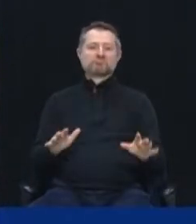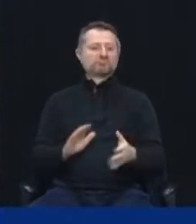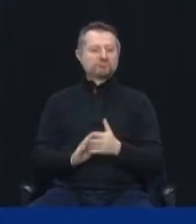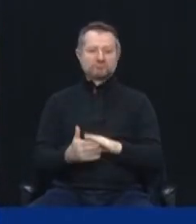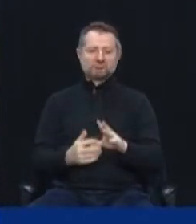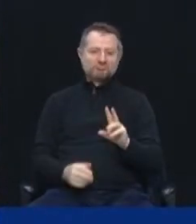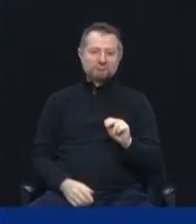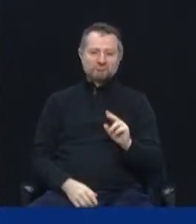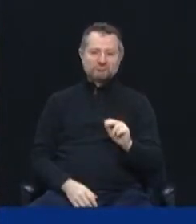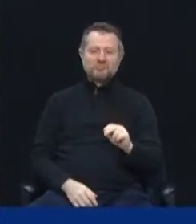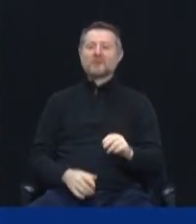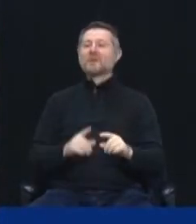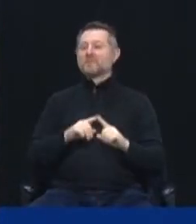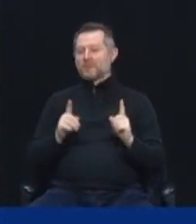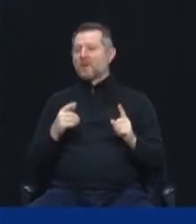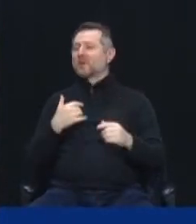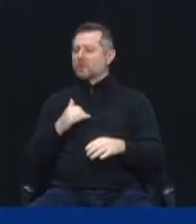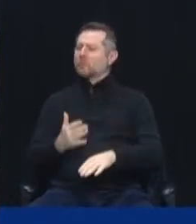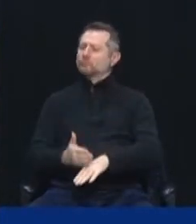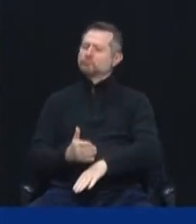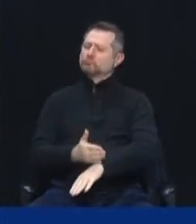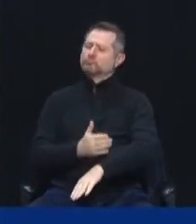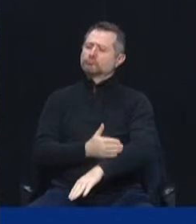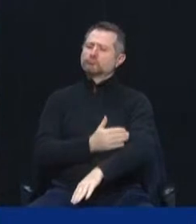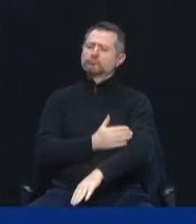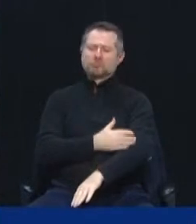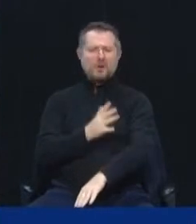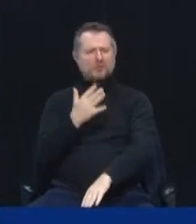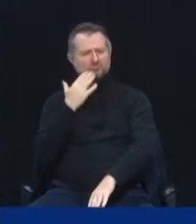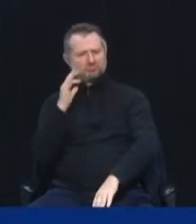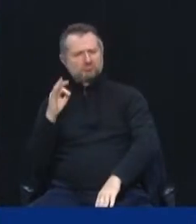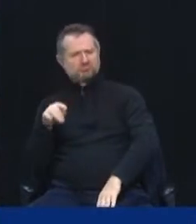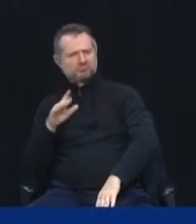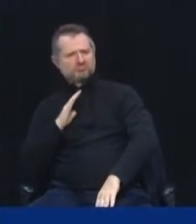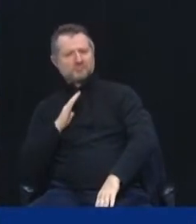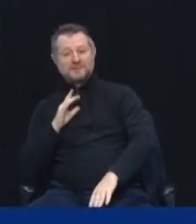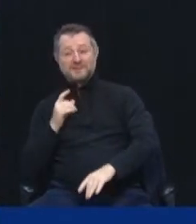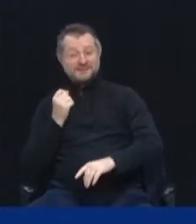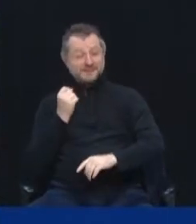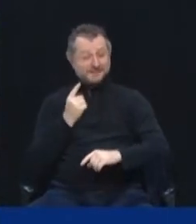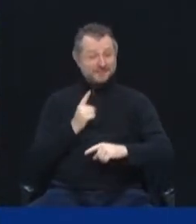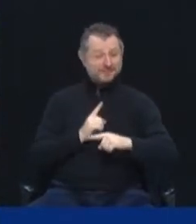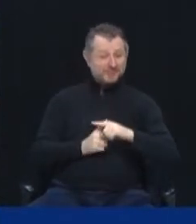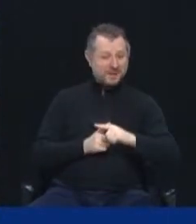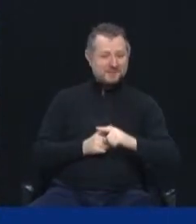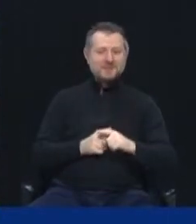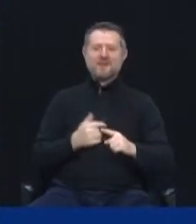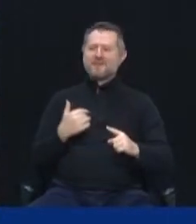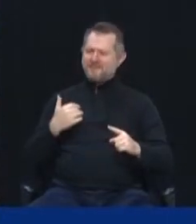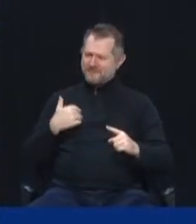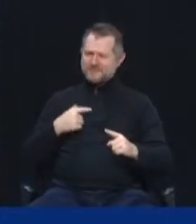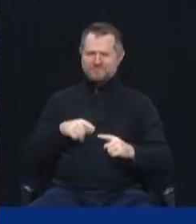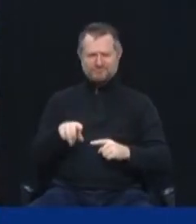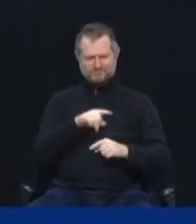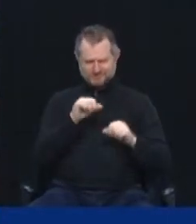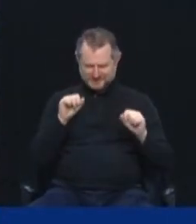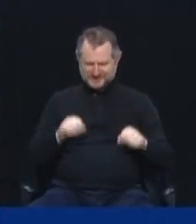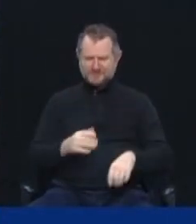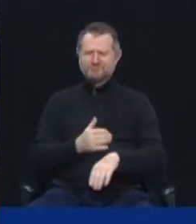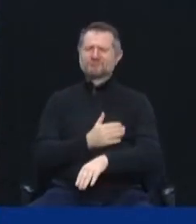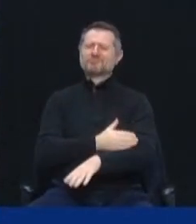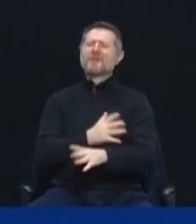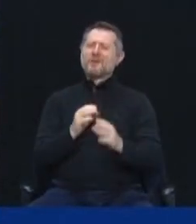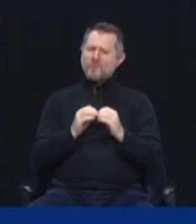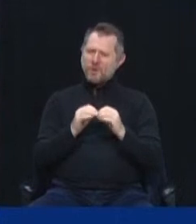are headed in the right direction, and we do have the tools to actually make a difference. You're going to hear